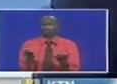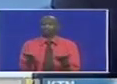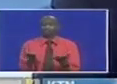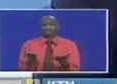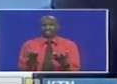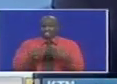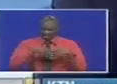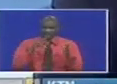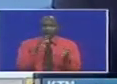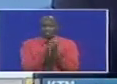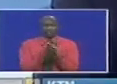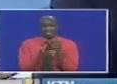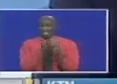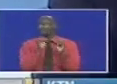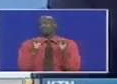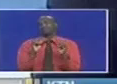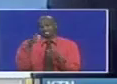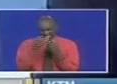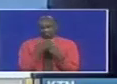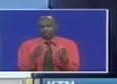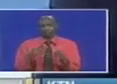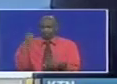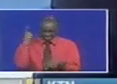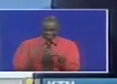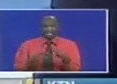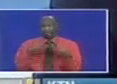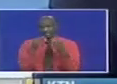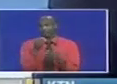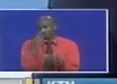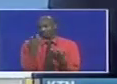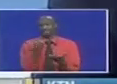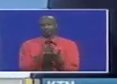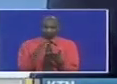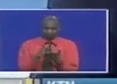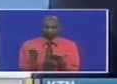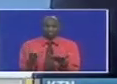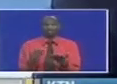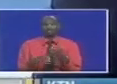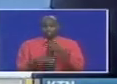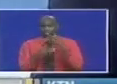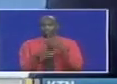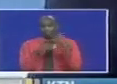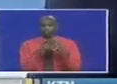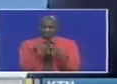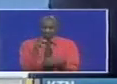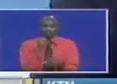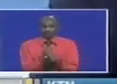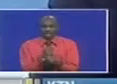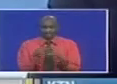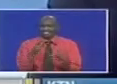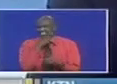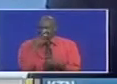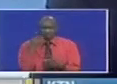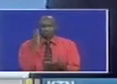left them without attending. From last year, we've been giving them rations to supplement their own effort. But drought, of